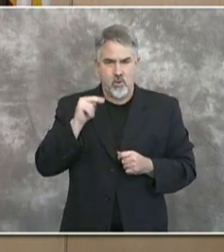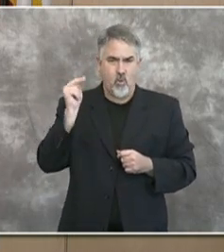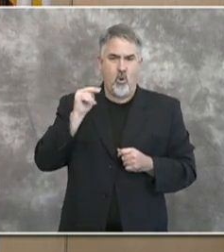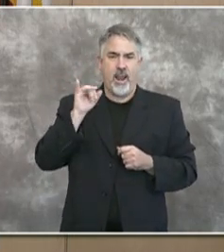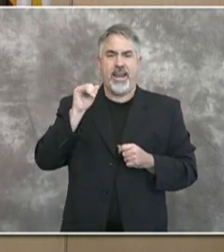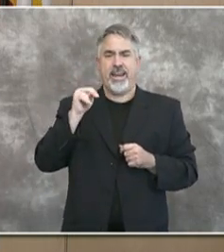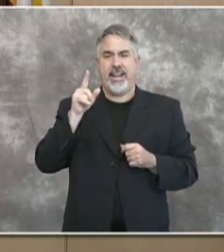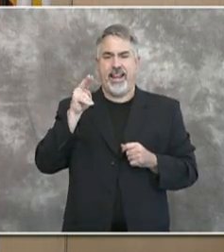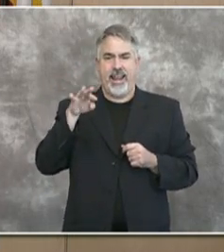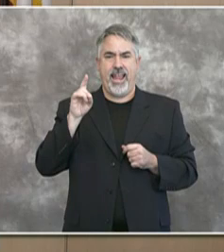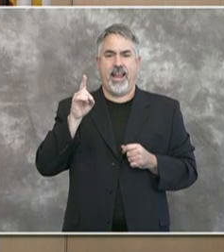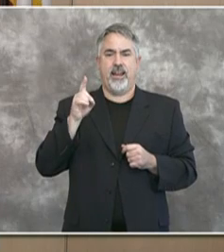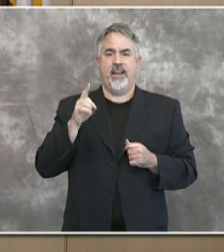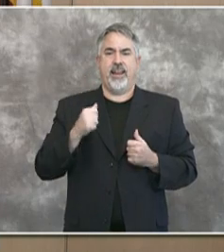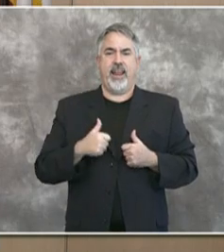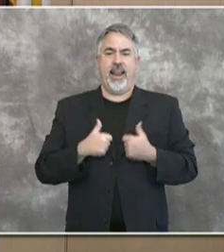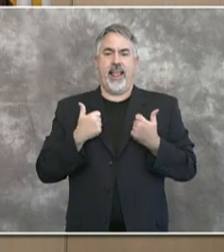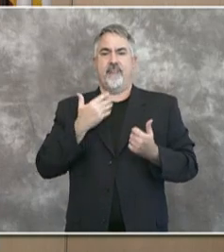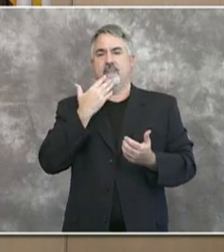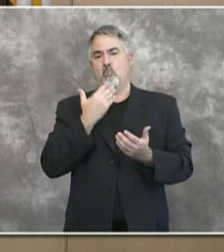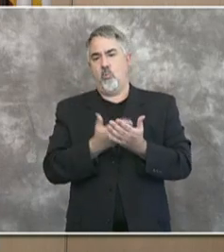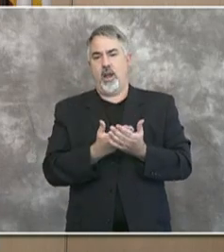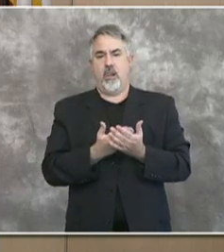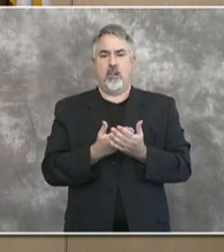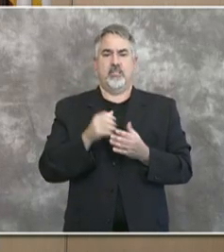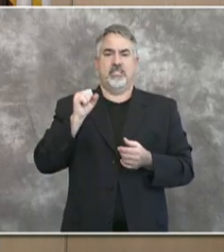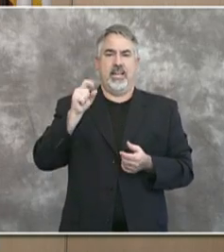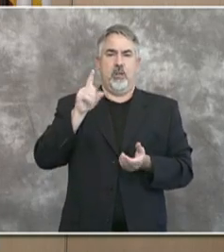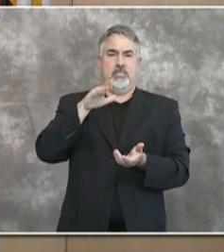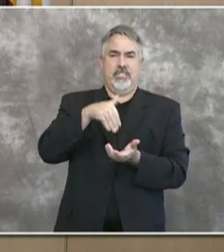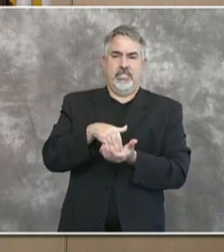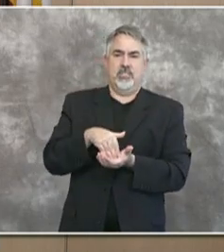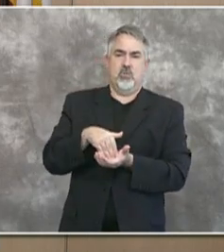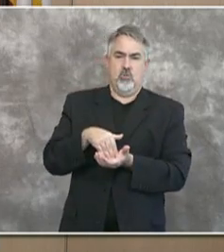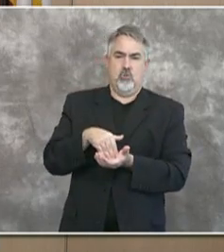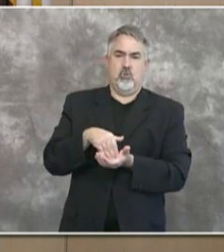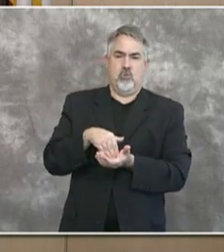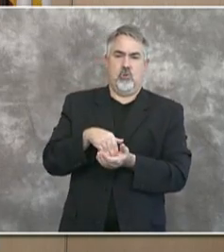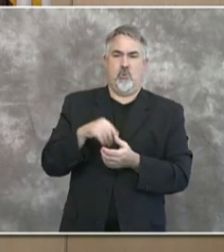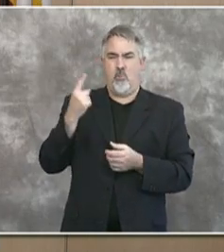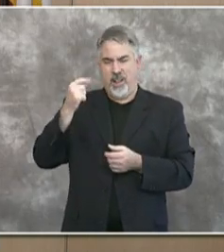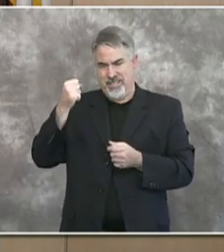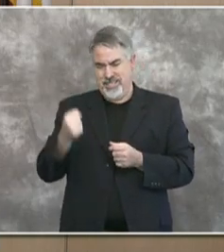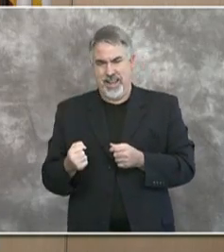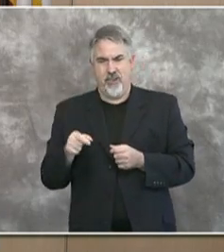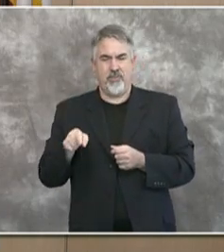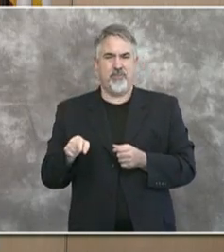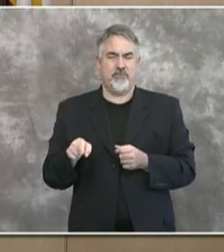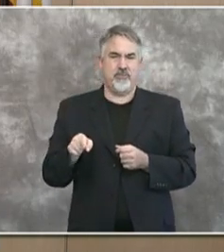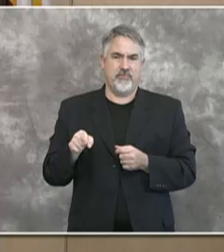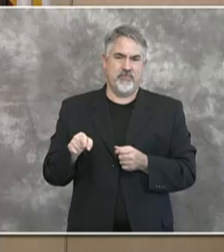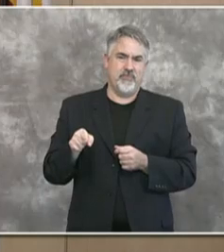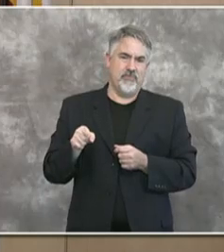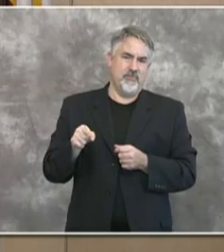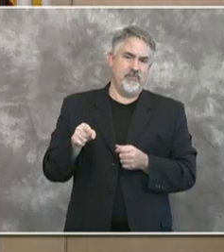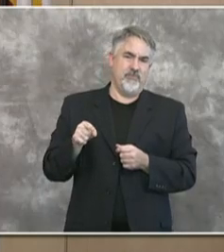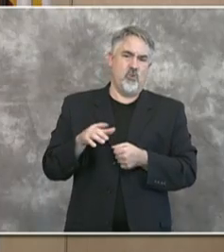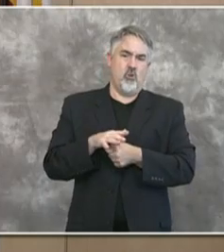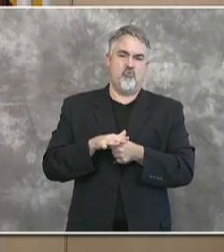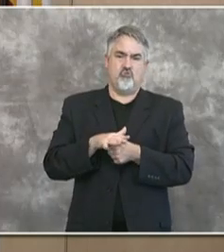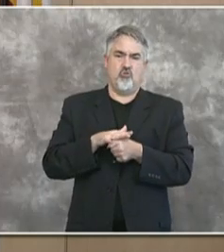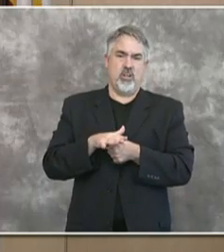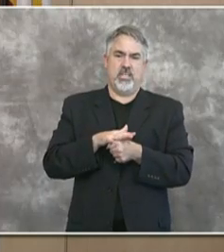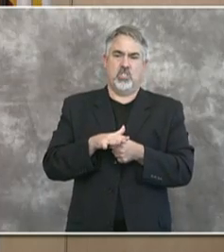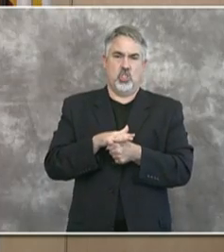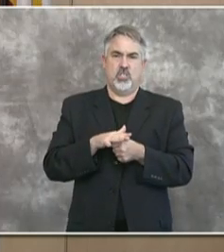Well San Diego Center, and one in South Region at the Public Health Center on Oxford. Appointments